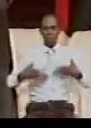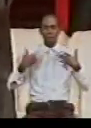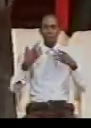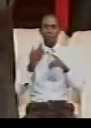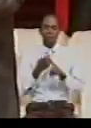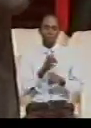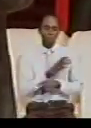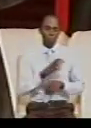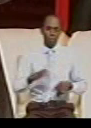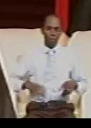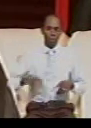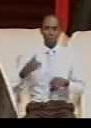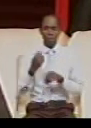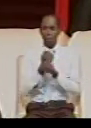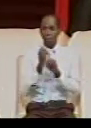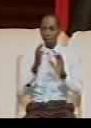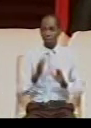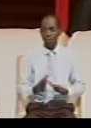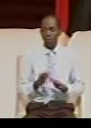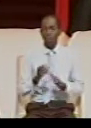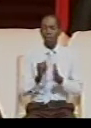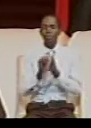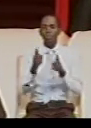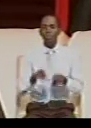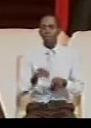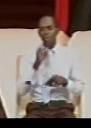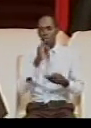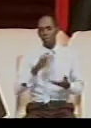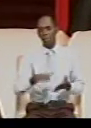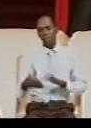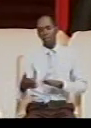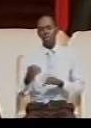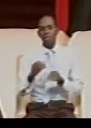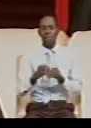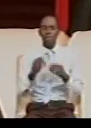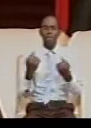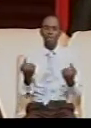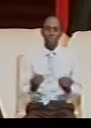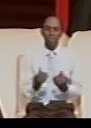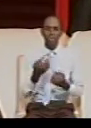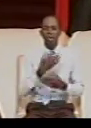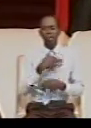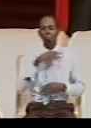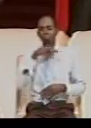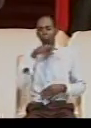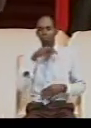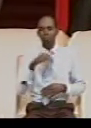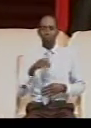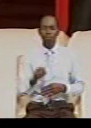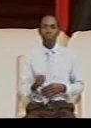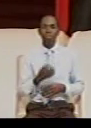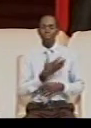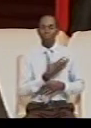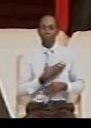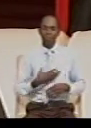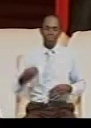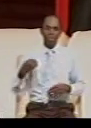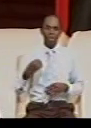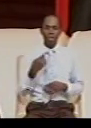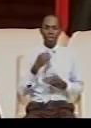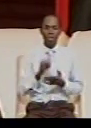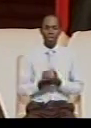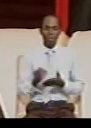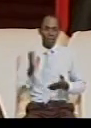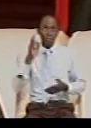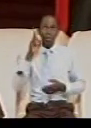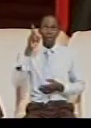is dead in sins and trespasses. And the Lord here says, he quickens those